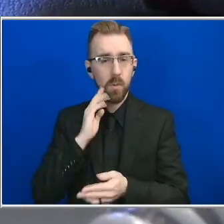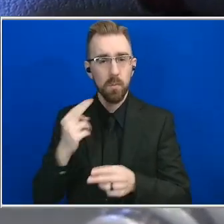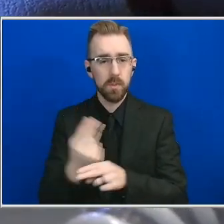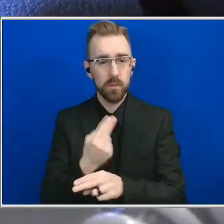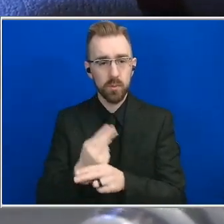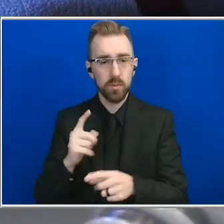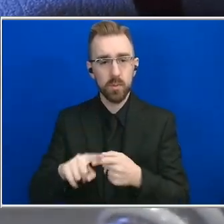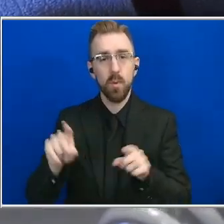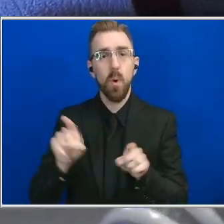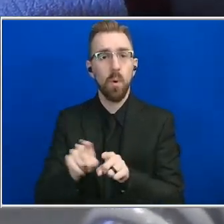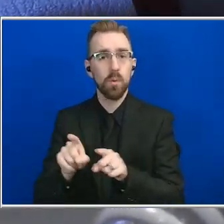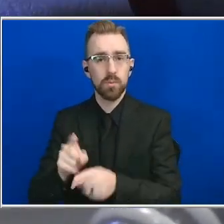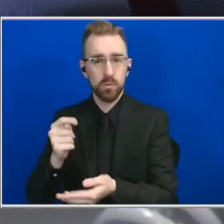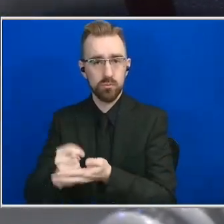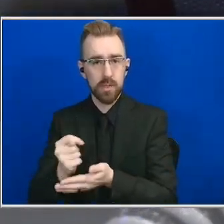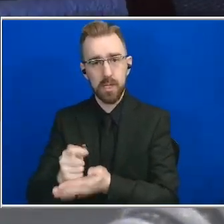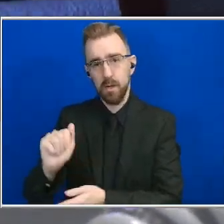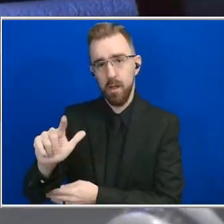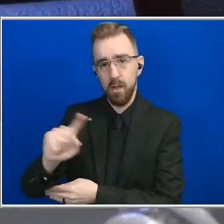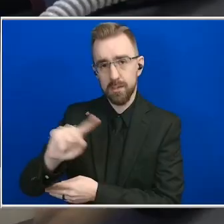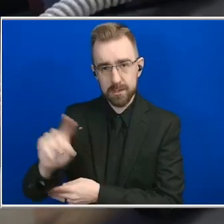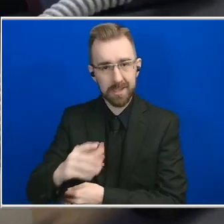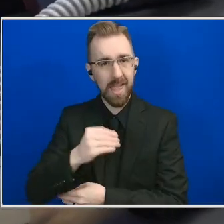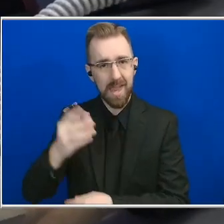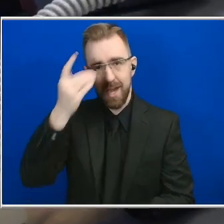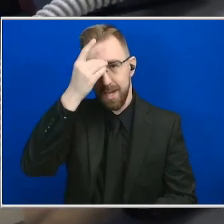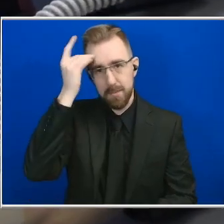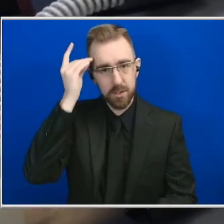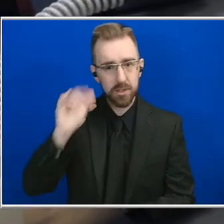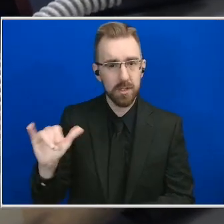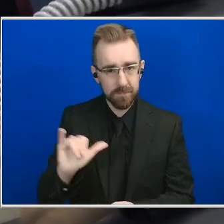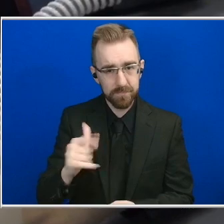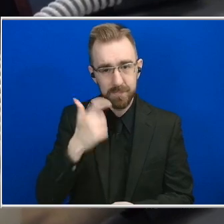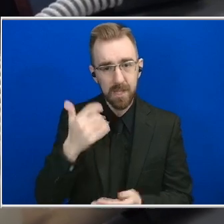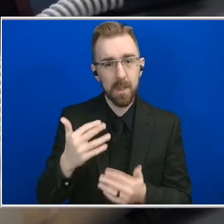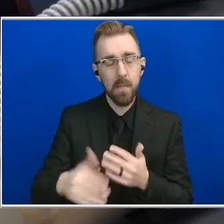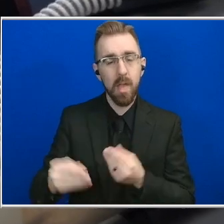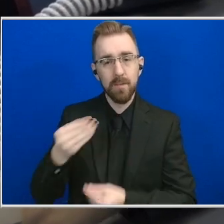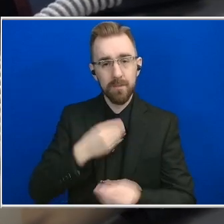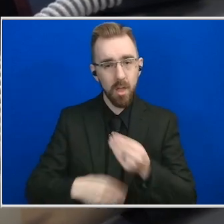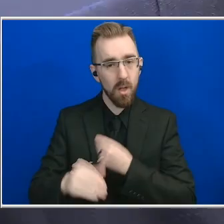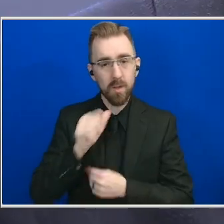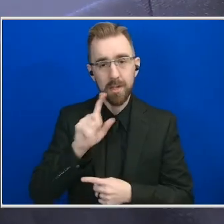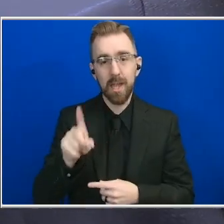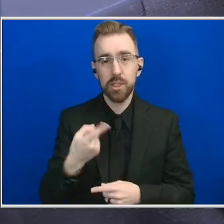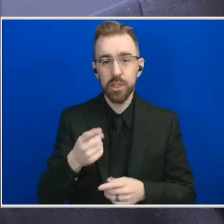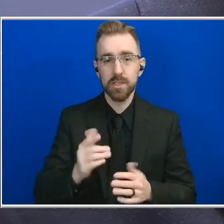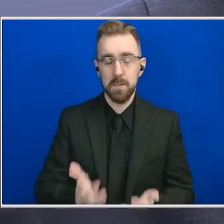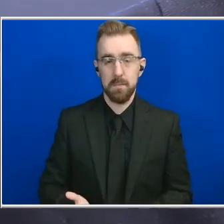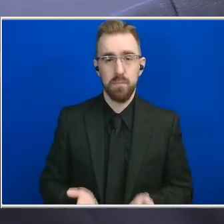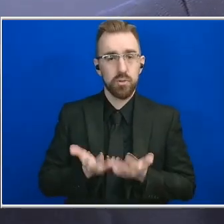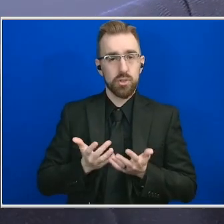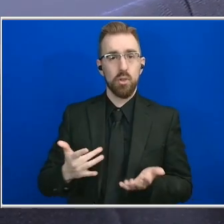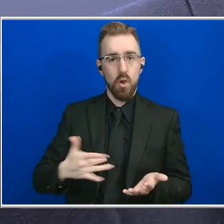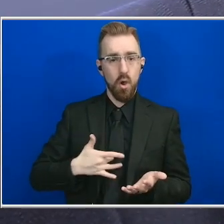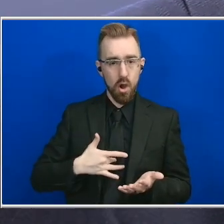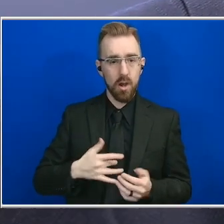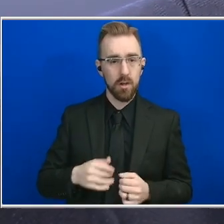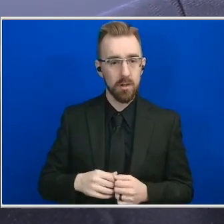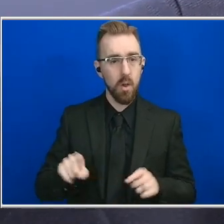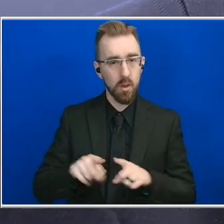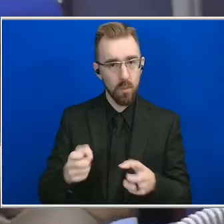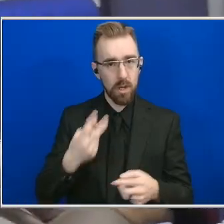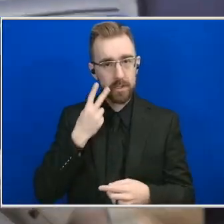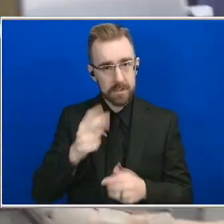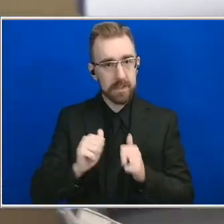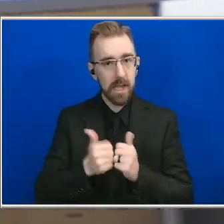treat Alzheimer's and dementia, because the blood flow isn't just being pushed back to the heart. But we also want to see how well it increases blood flow